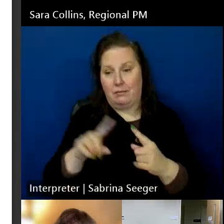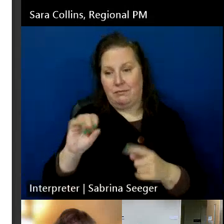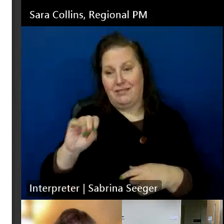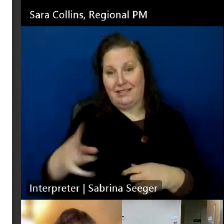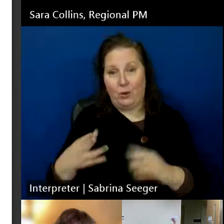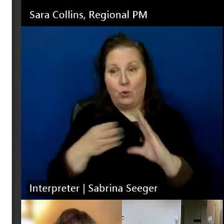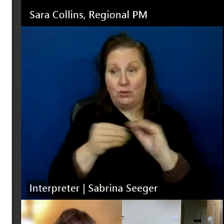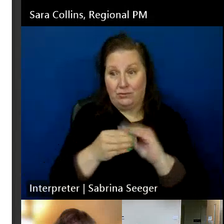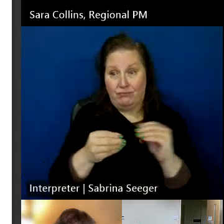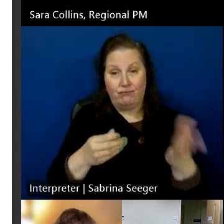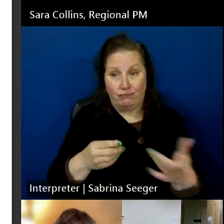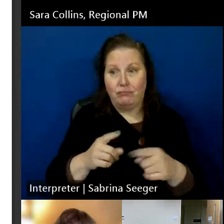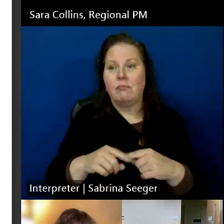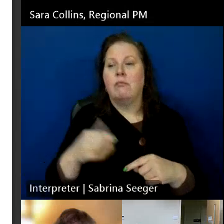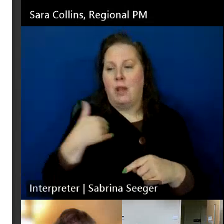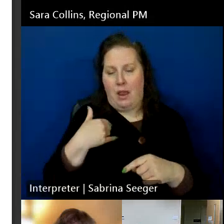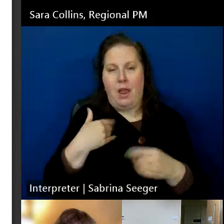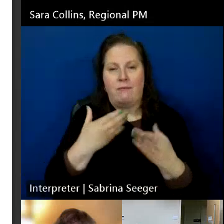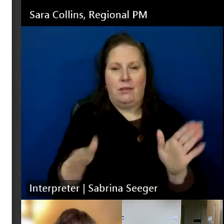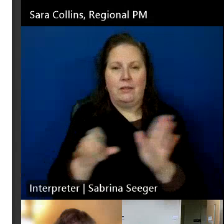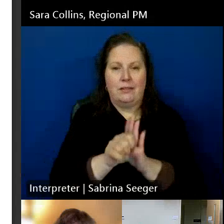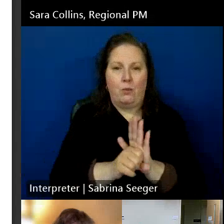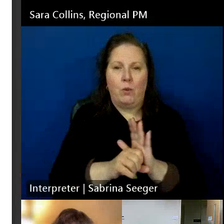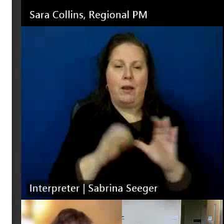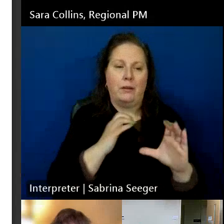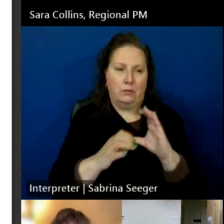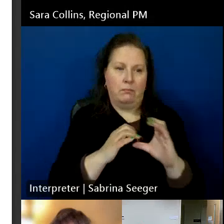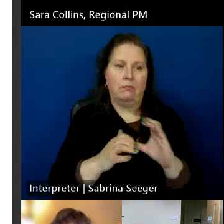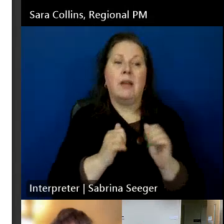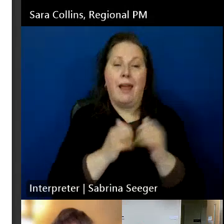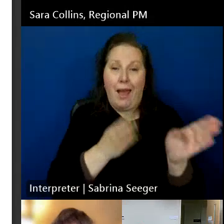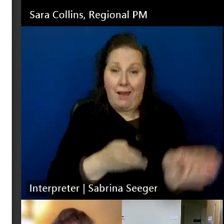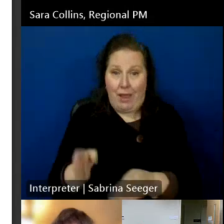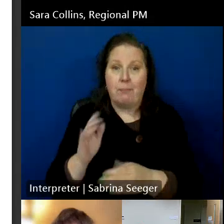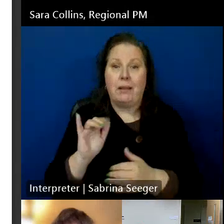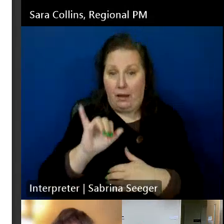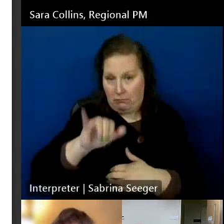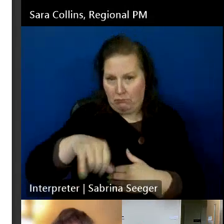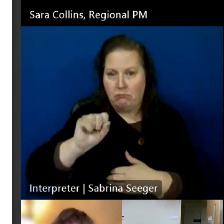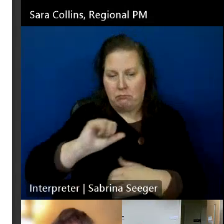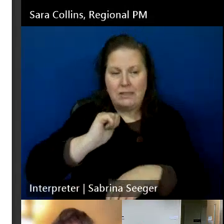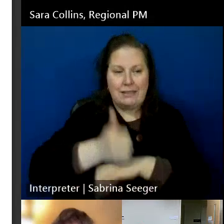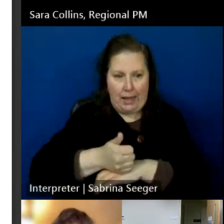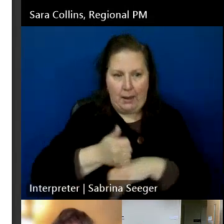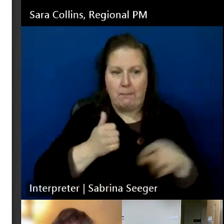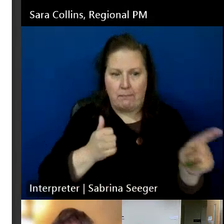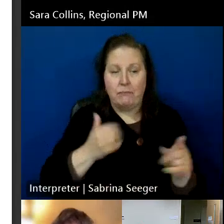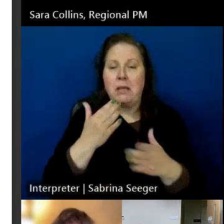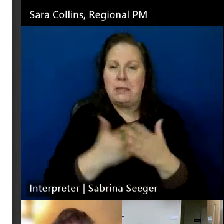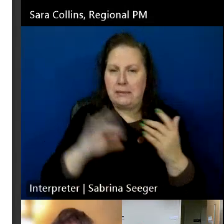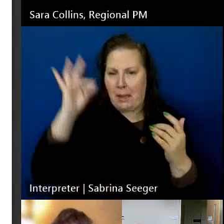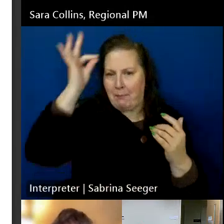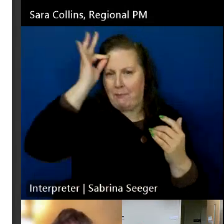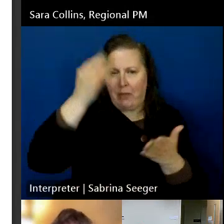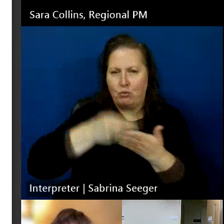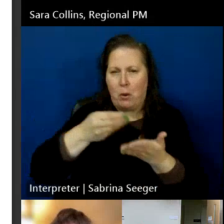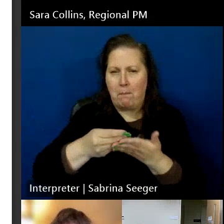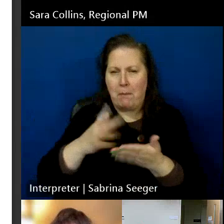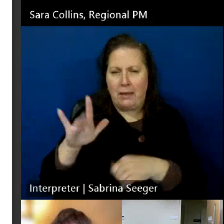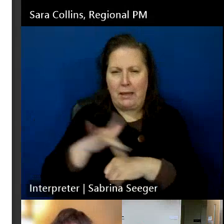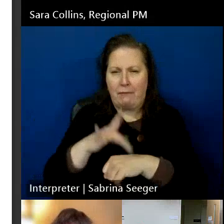that, look, that we've got a statewide communication interoperability plan, and while there are some federal grant